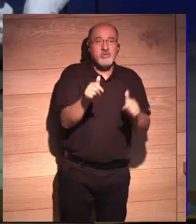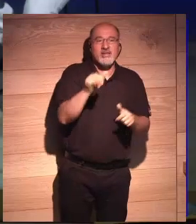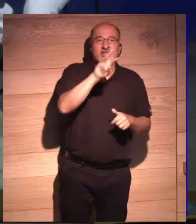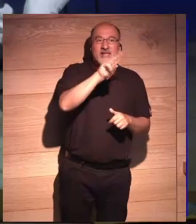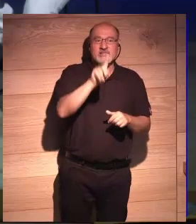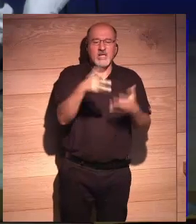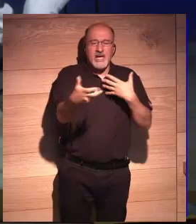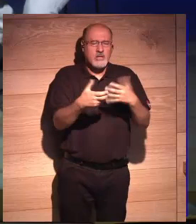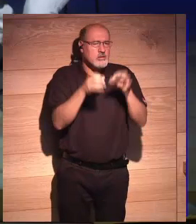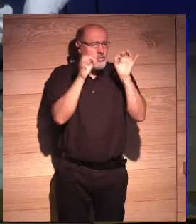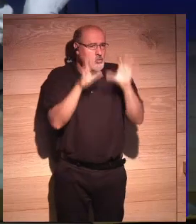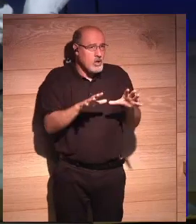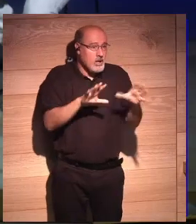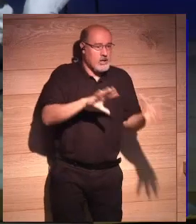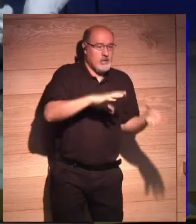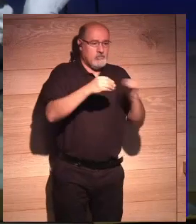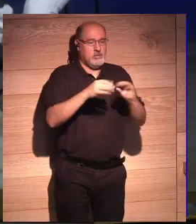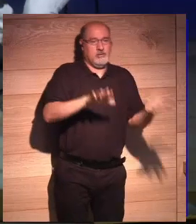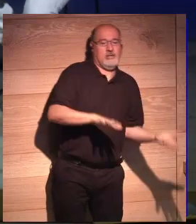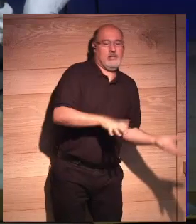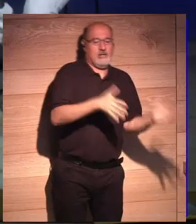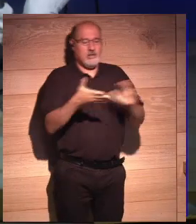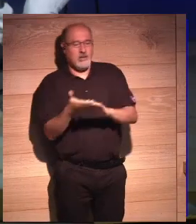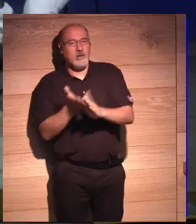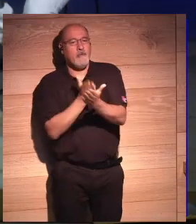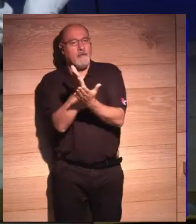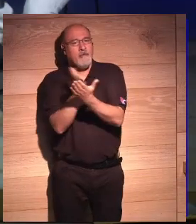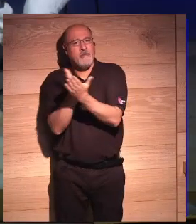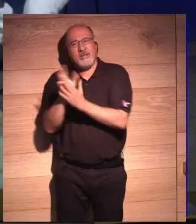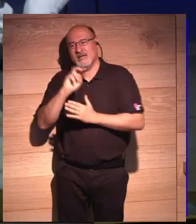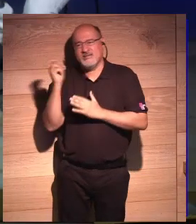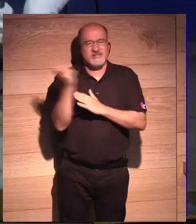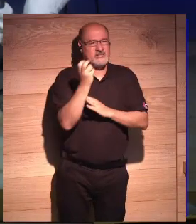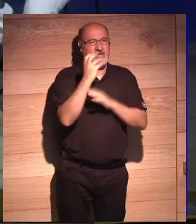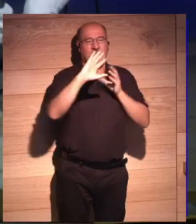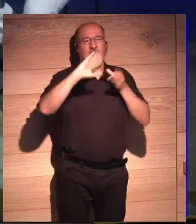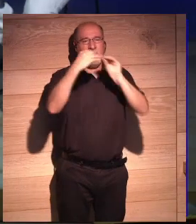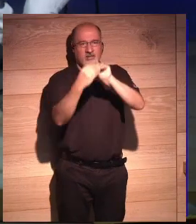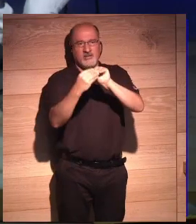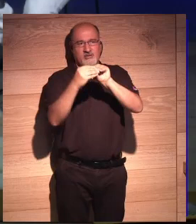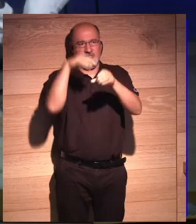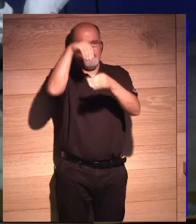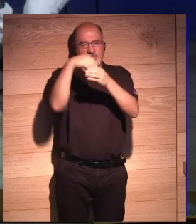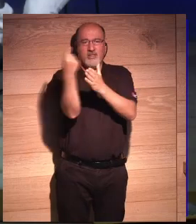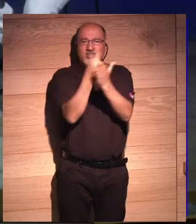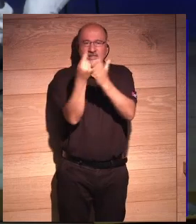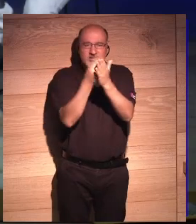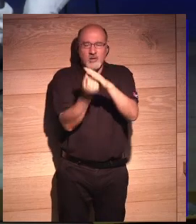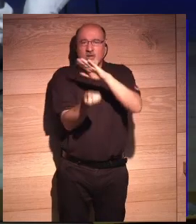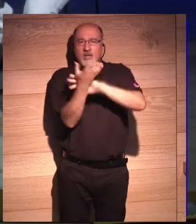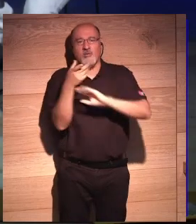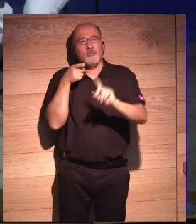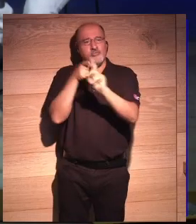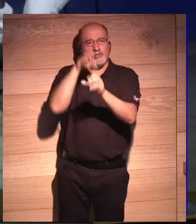starts from the same art, from the same 3Ds, and from the same philosophy for the whole campaign. But every piece